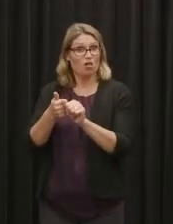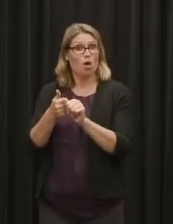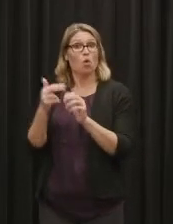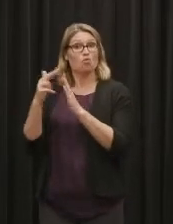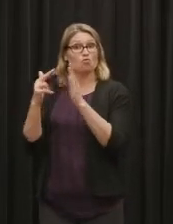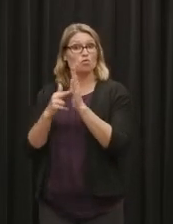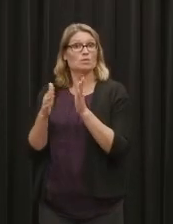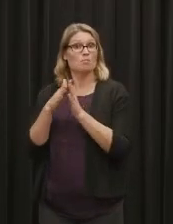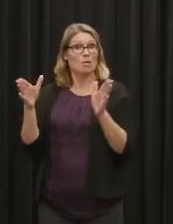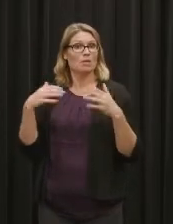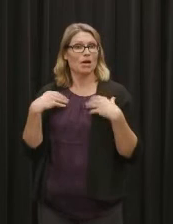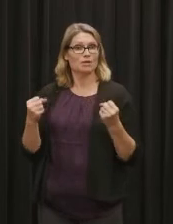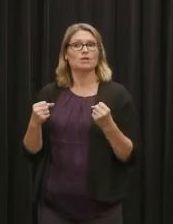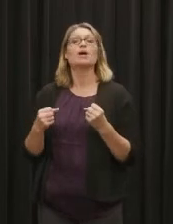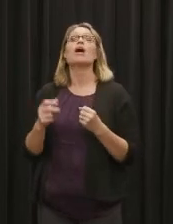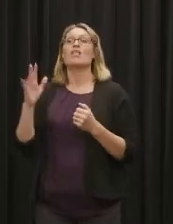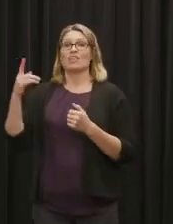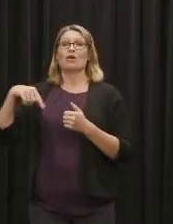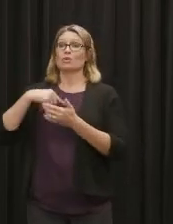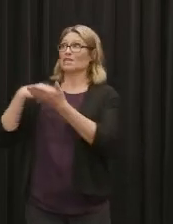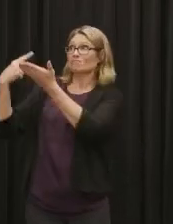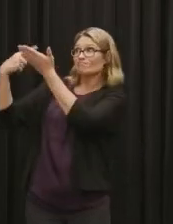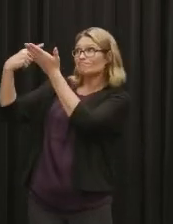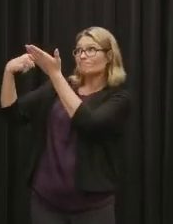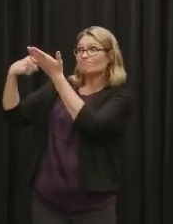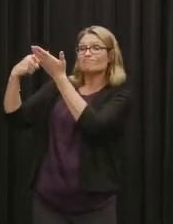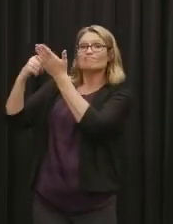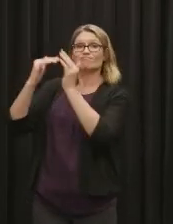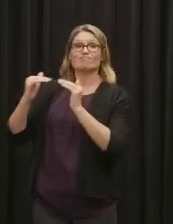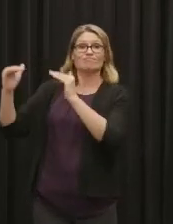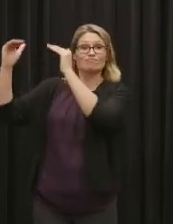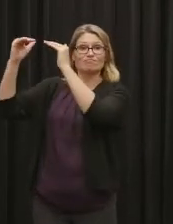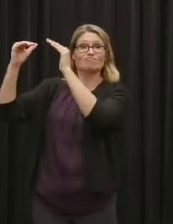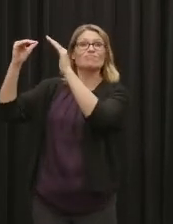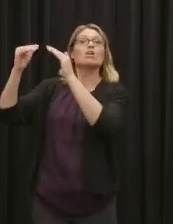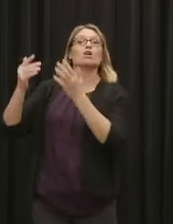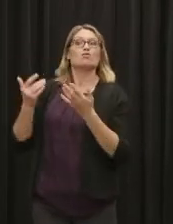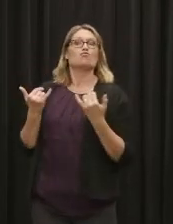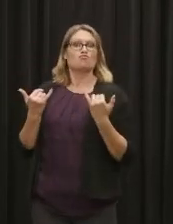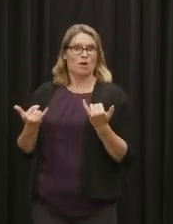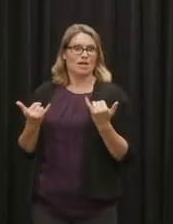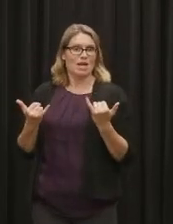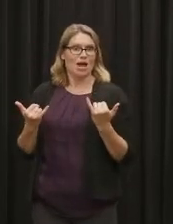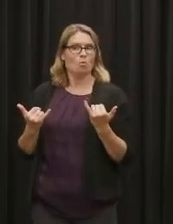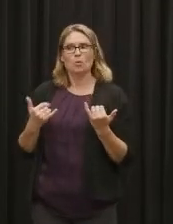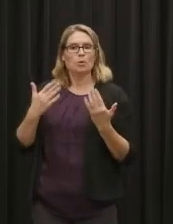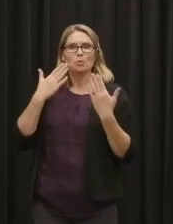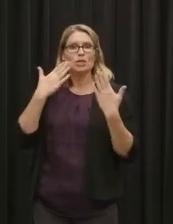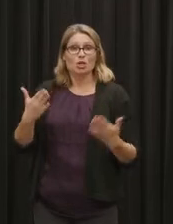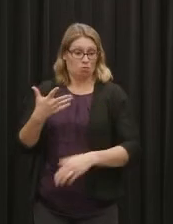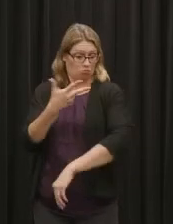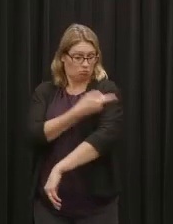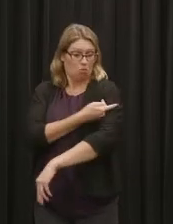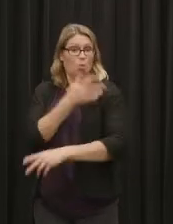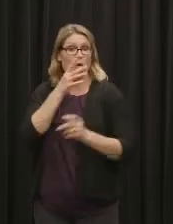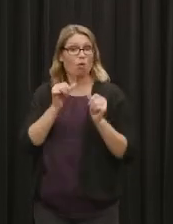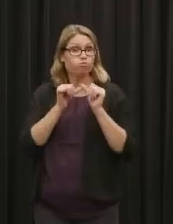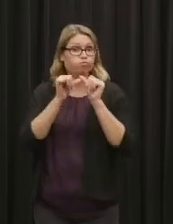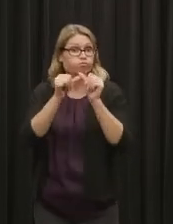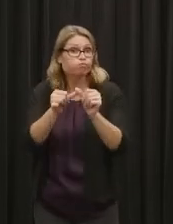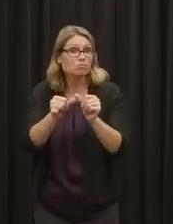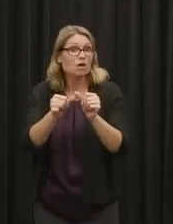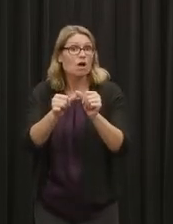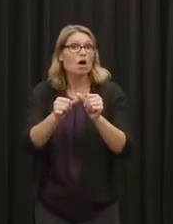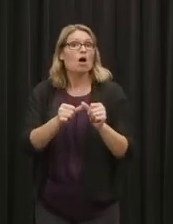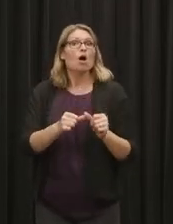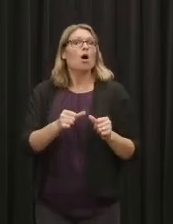So that is also something we've been discussing at the national level, and as of right now, because we don't know how long the immunity lasts, we don't know